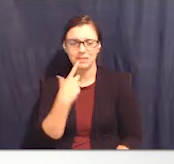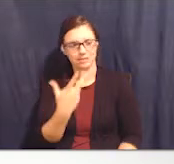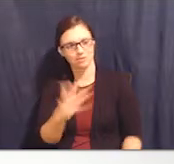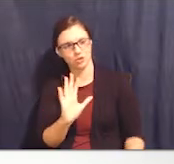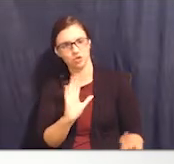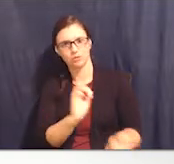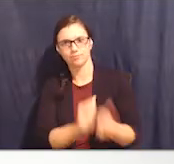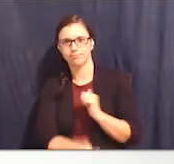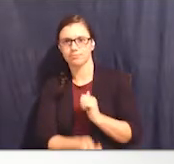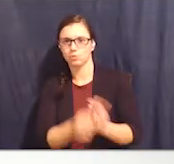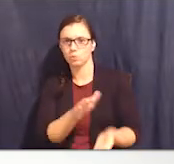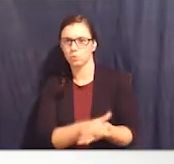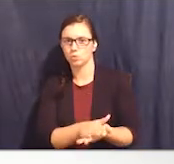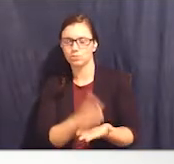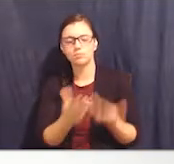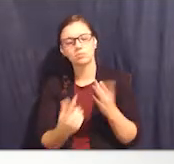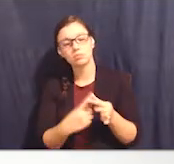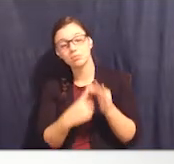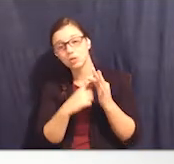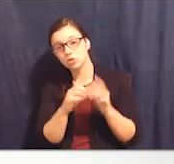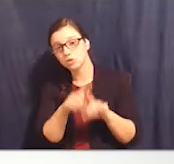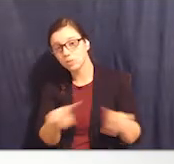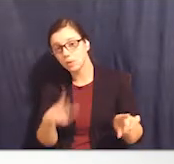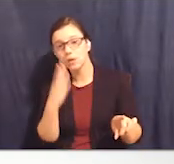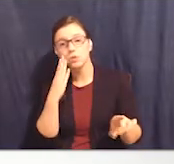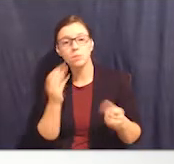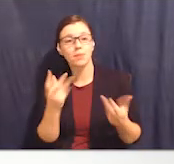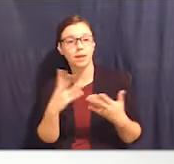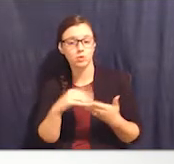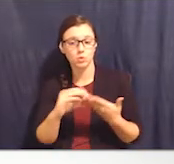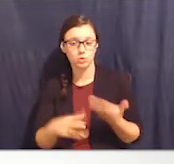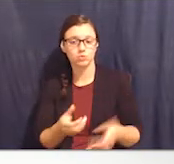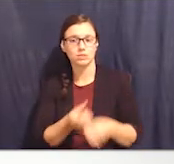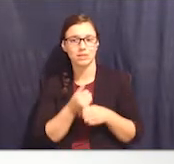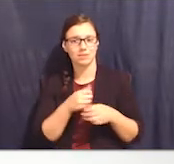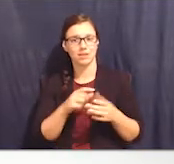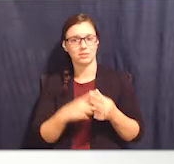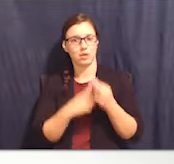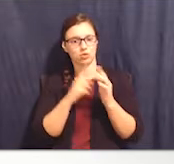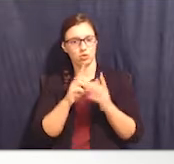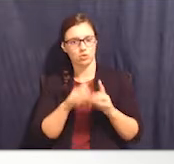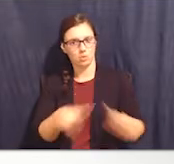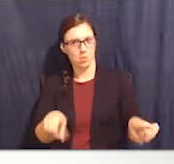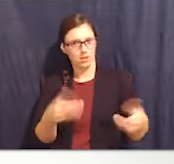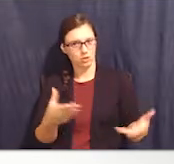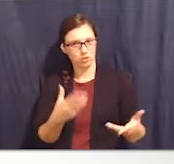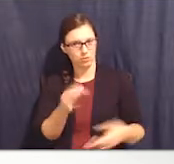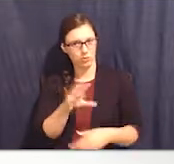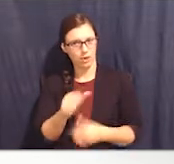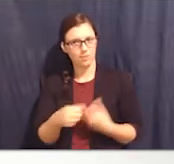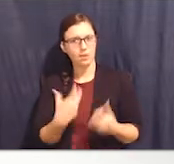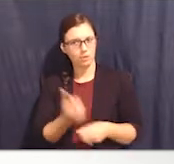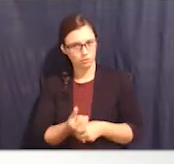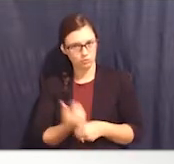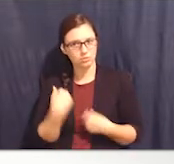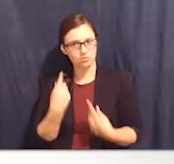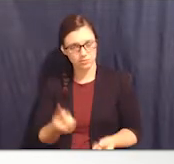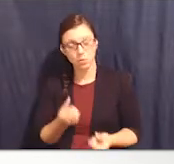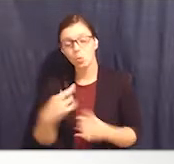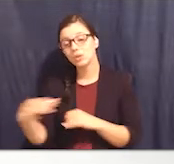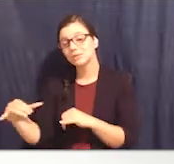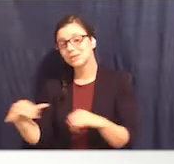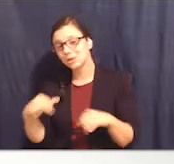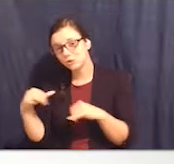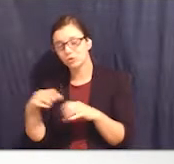college experience. Although you get a college experience, it's not just being on a college campus. It's about having